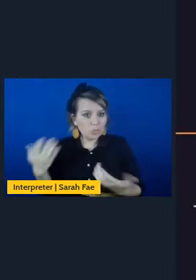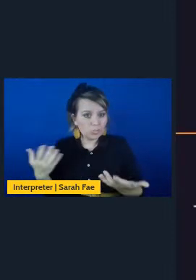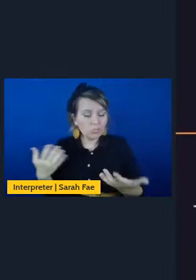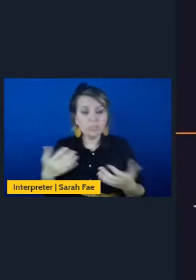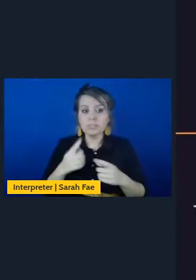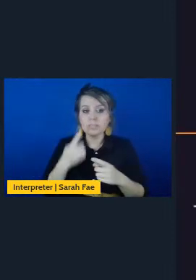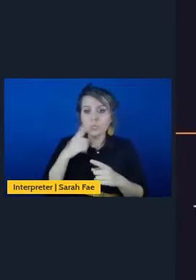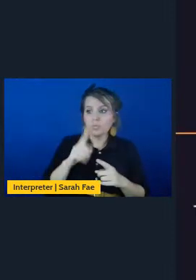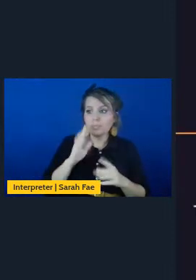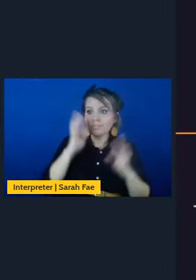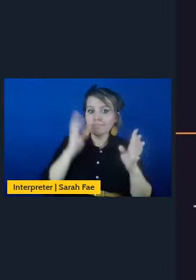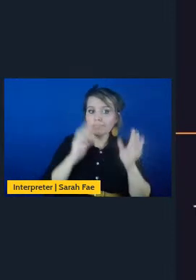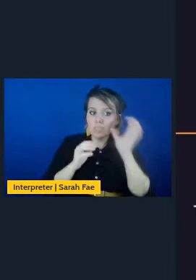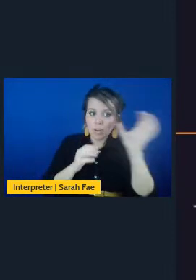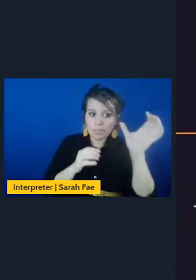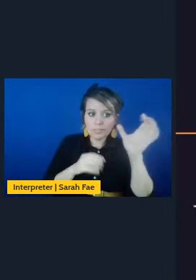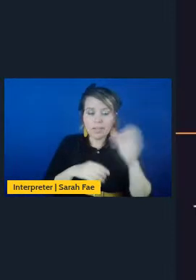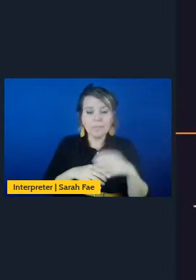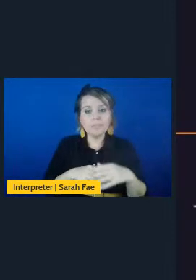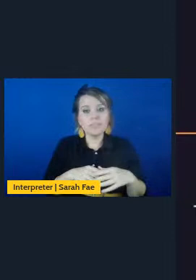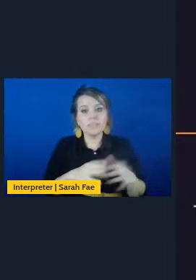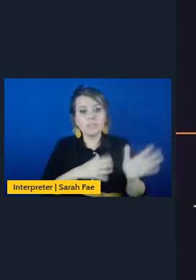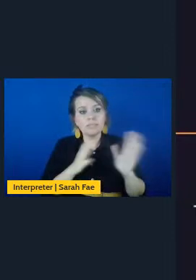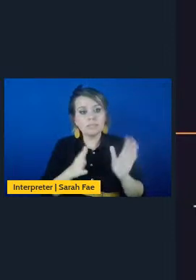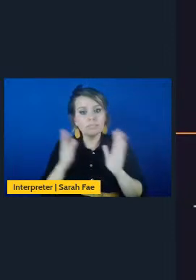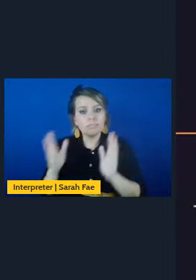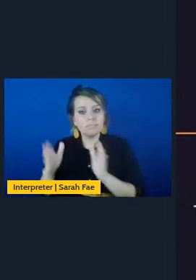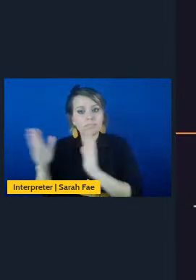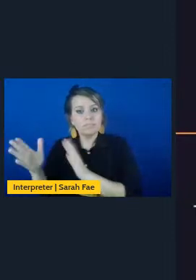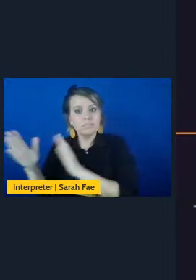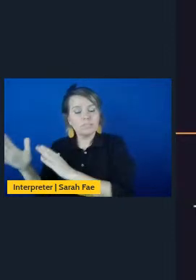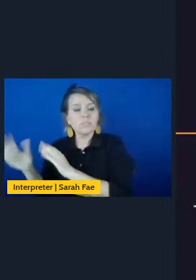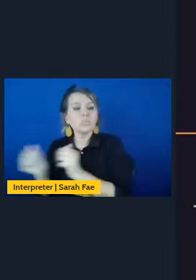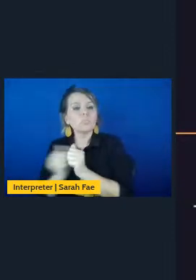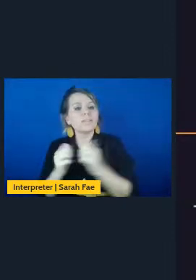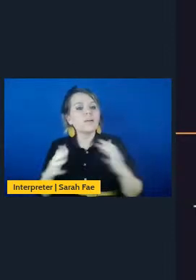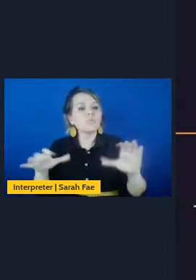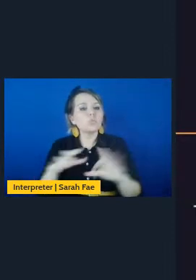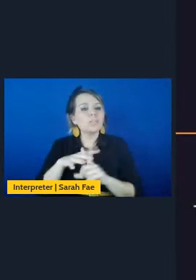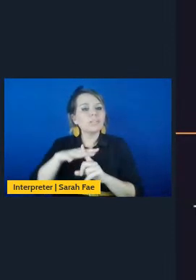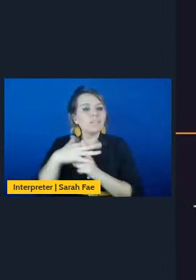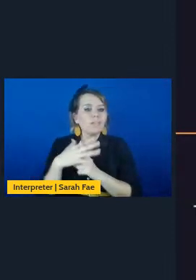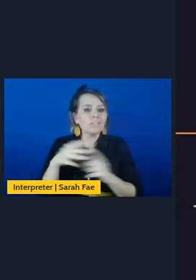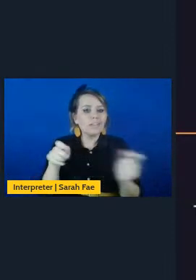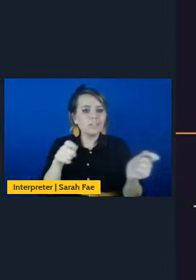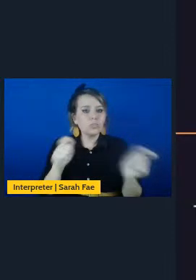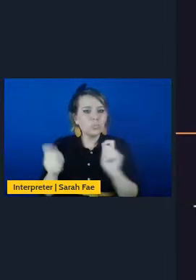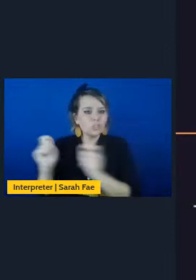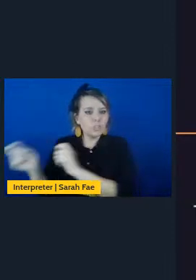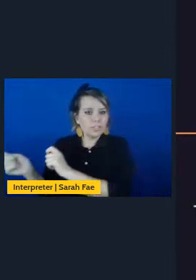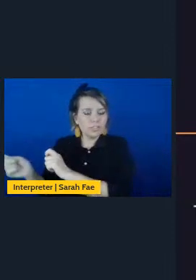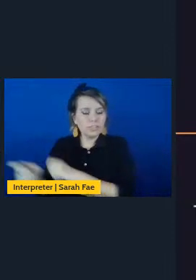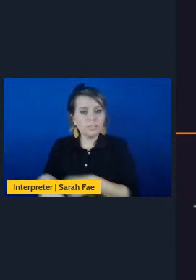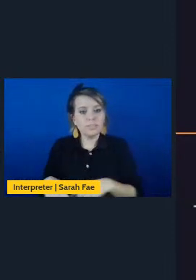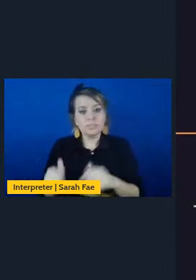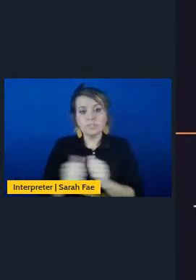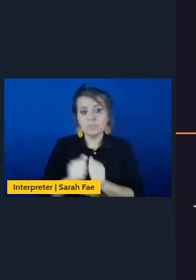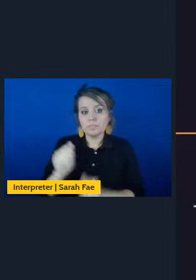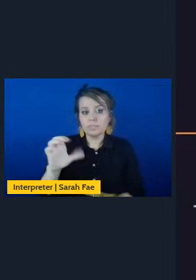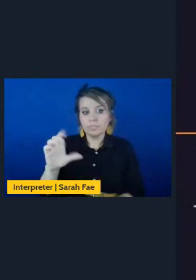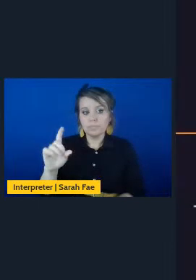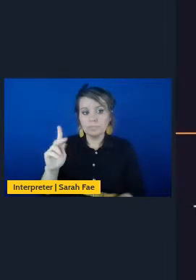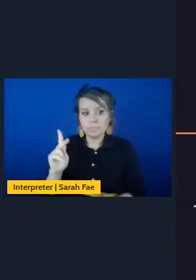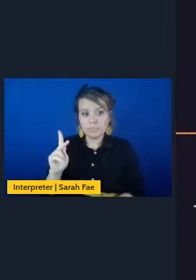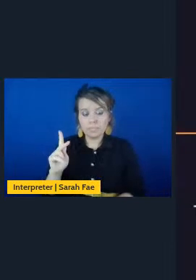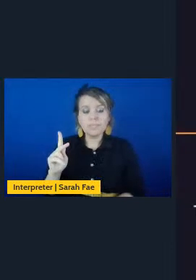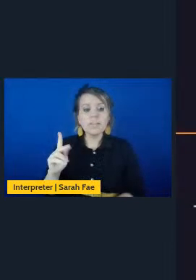same familiarity with classes and methods without doing context switching. With CDK, there is actually a